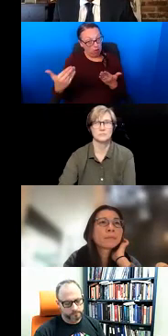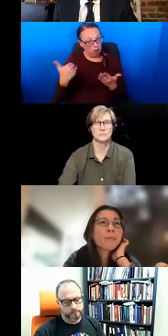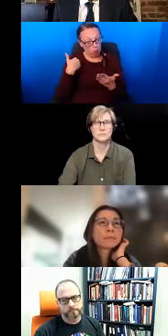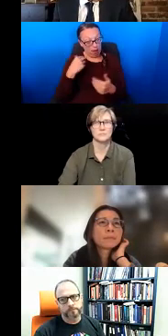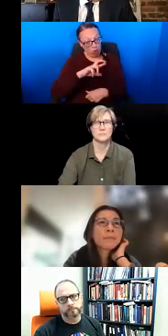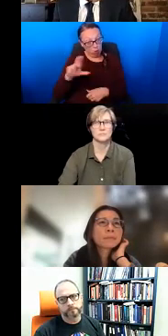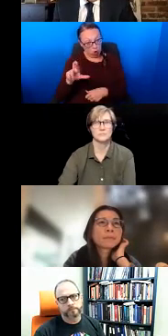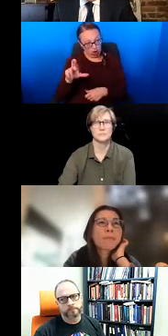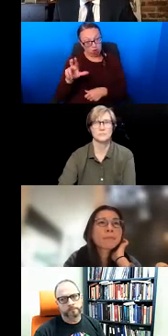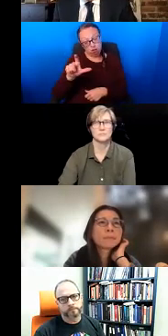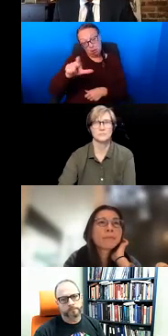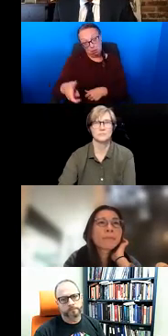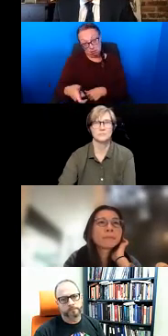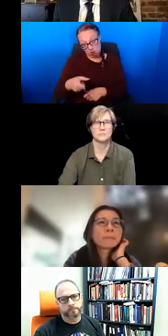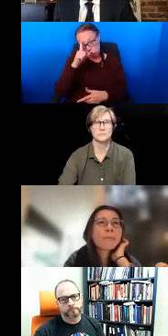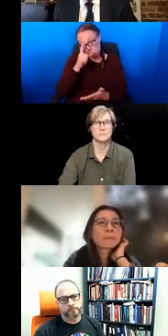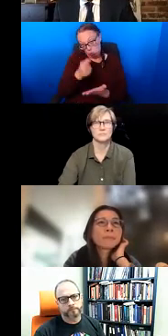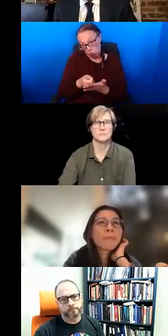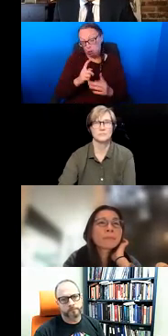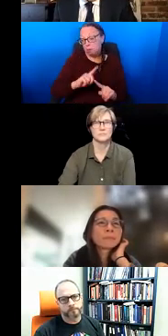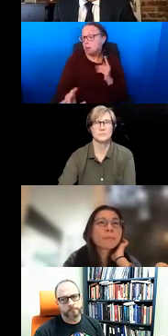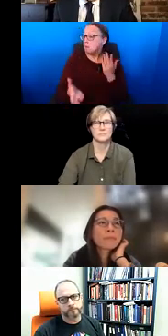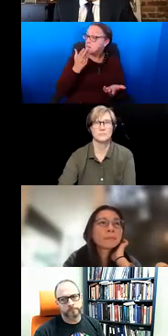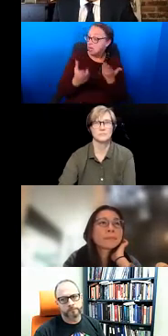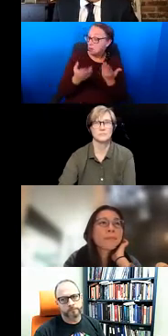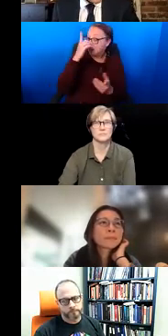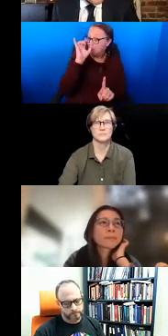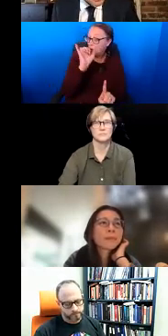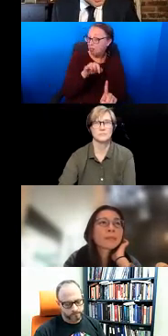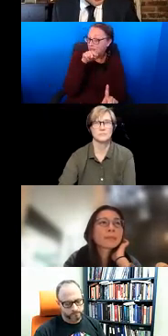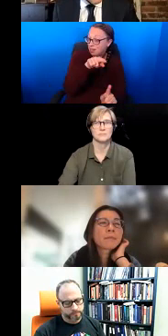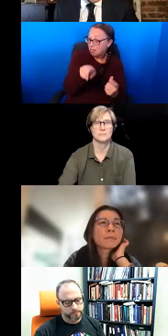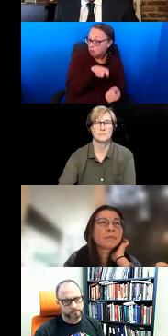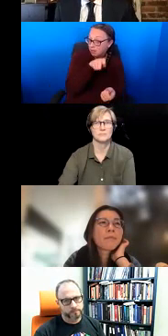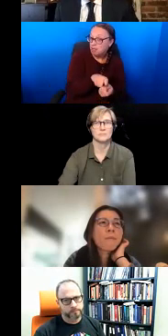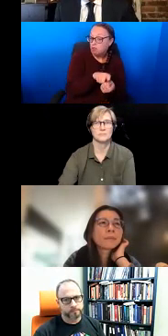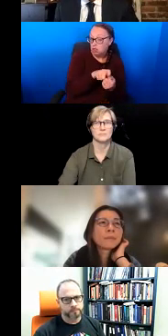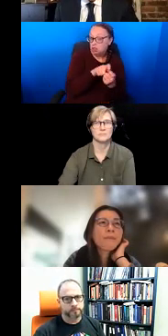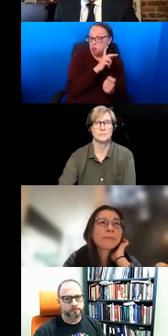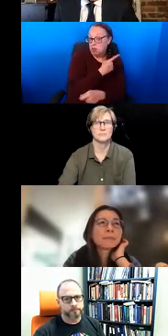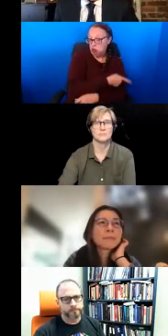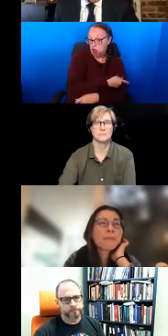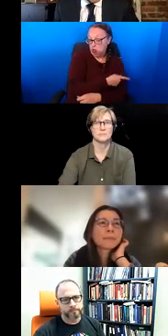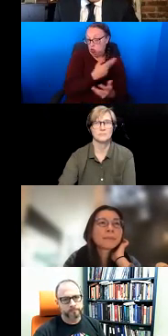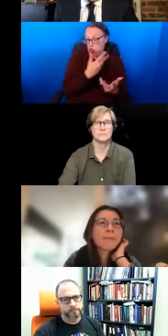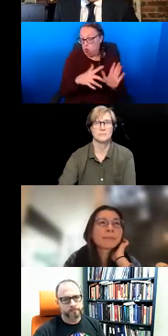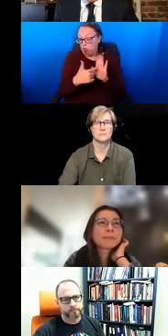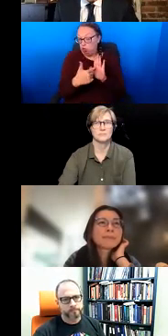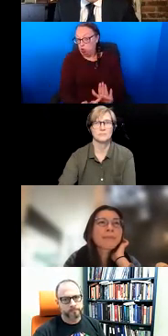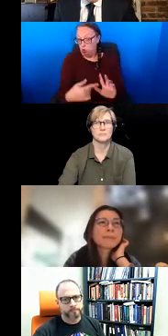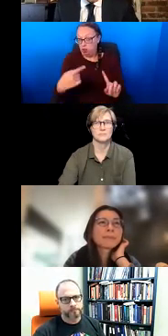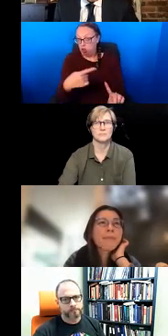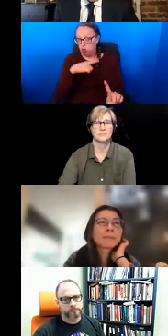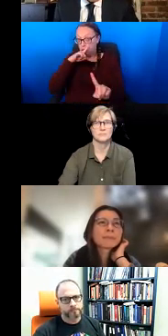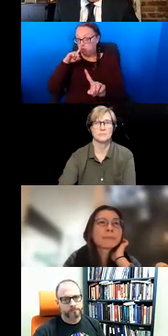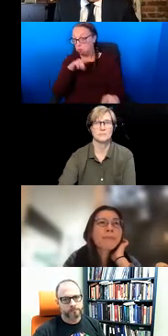but maybe in this particular patient, since you already demonstrated that she seems to respond to